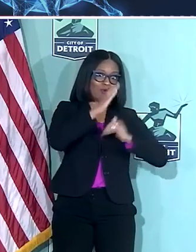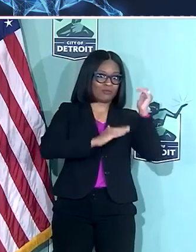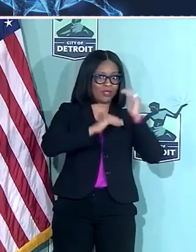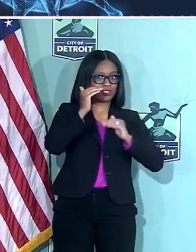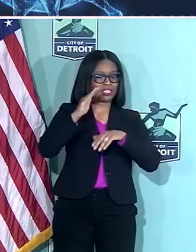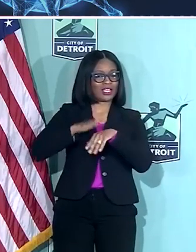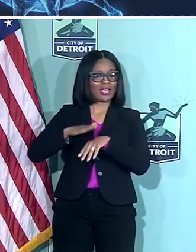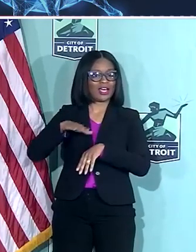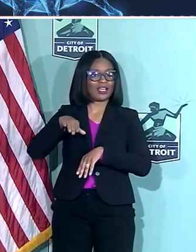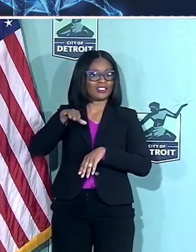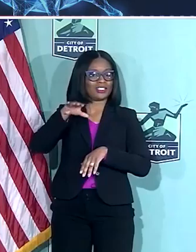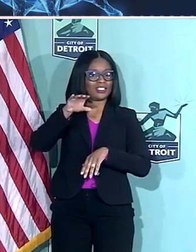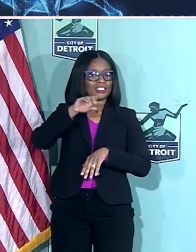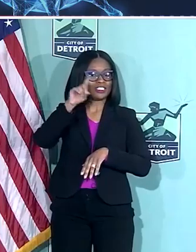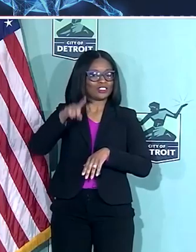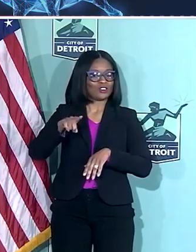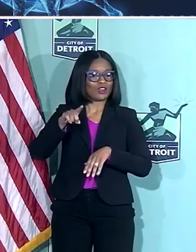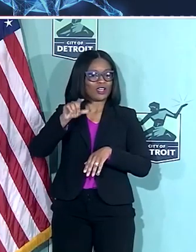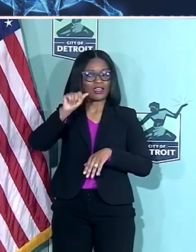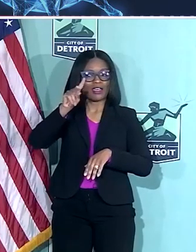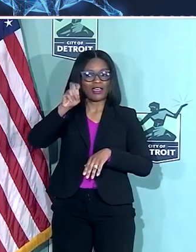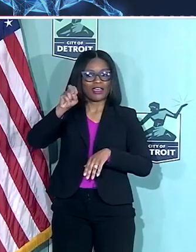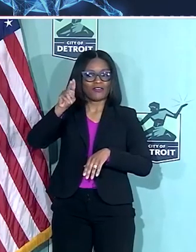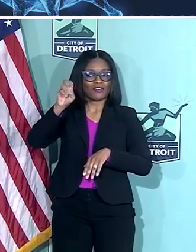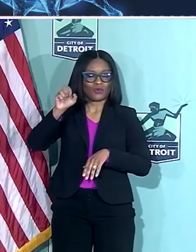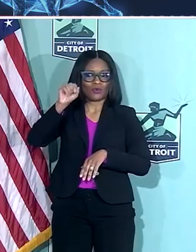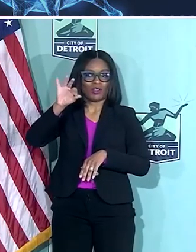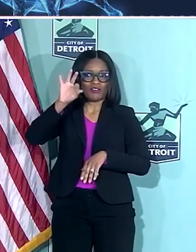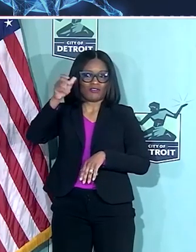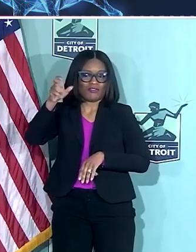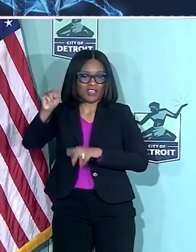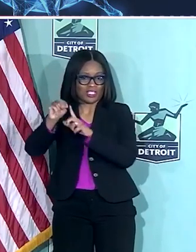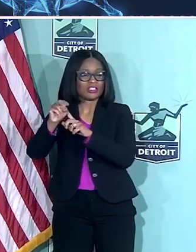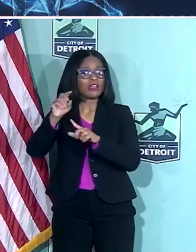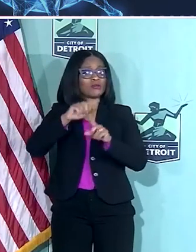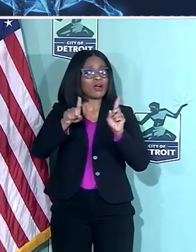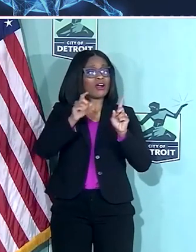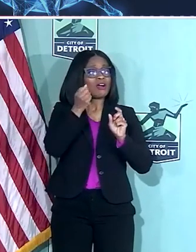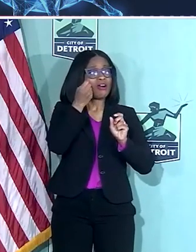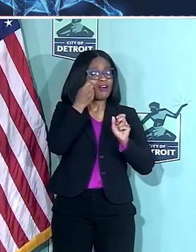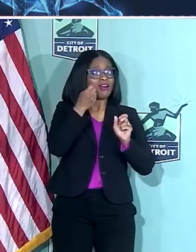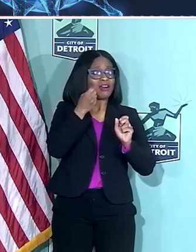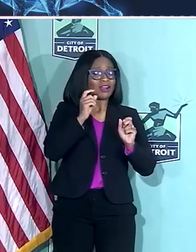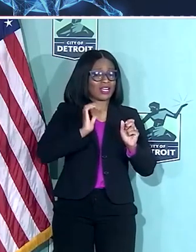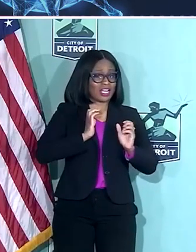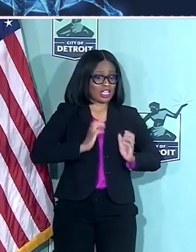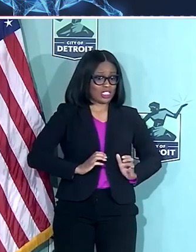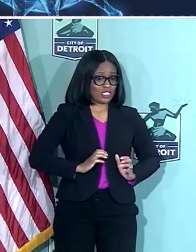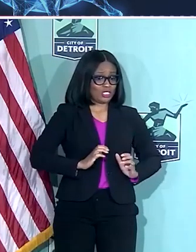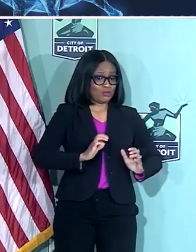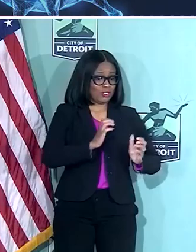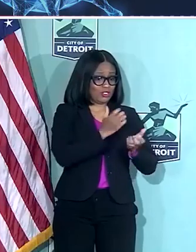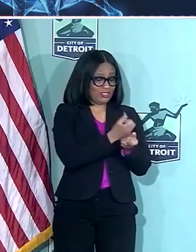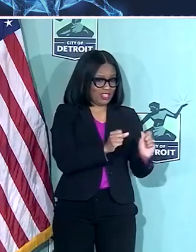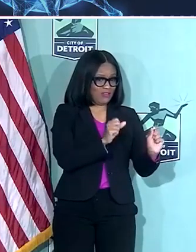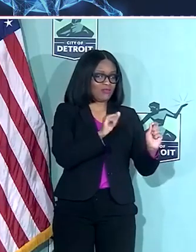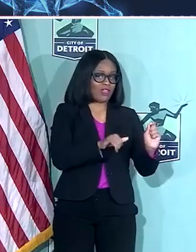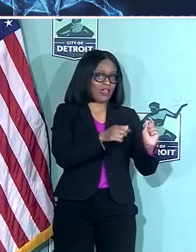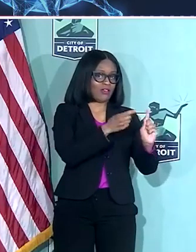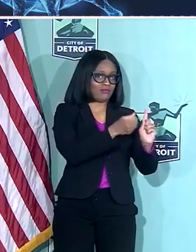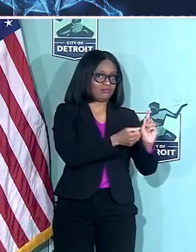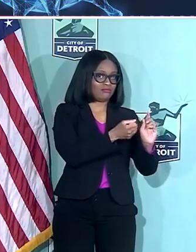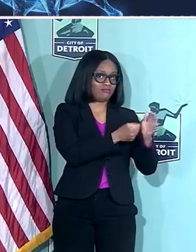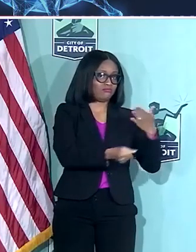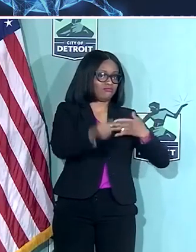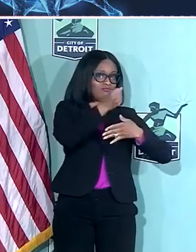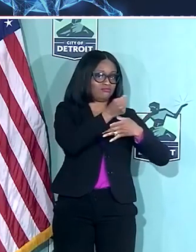time, I'm understanding that our customers' health is what's most important. And so we plan to make some